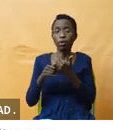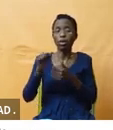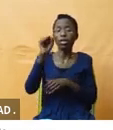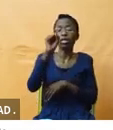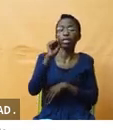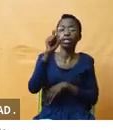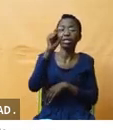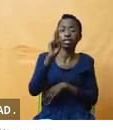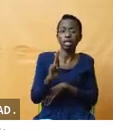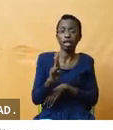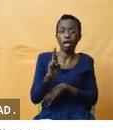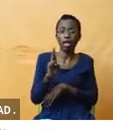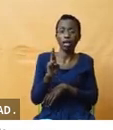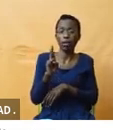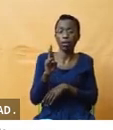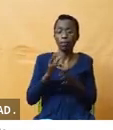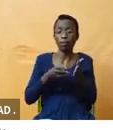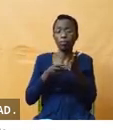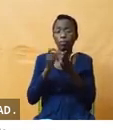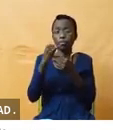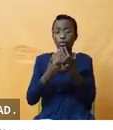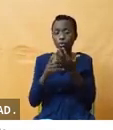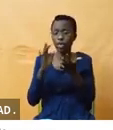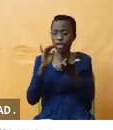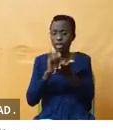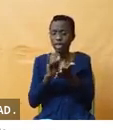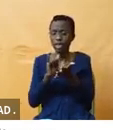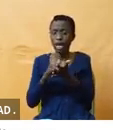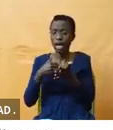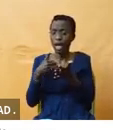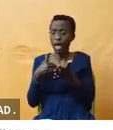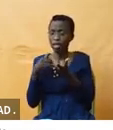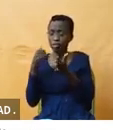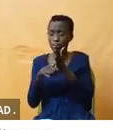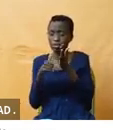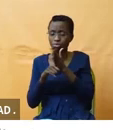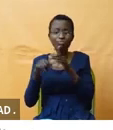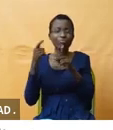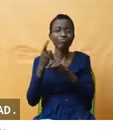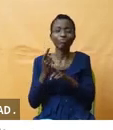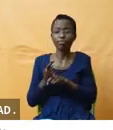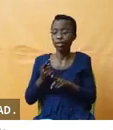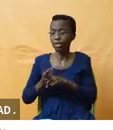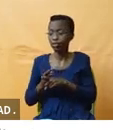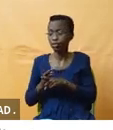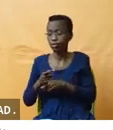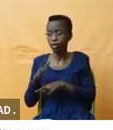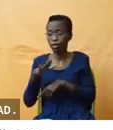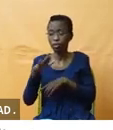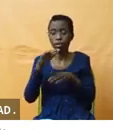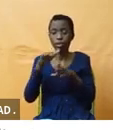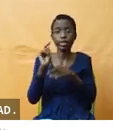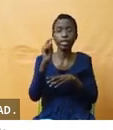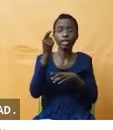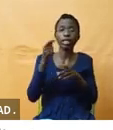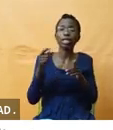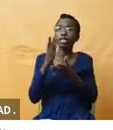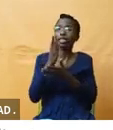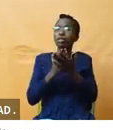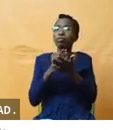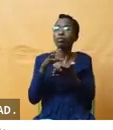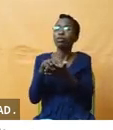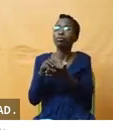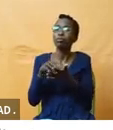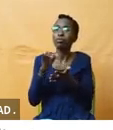So this was, it has been an issue in the different charters within Kenya, and some of the issues that came